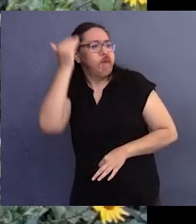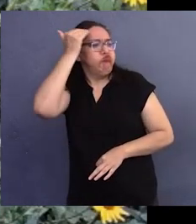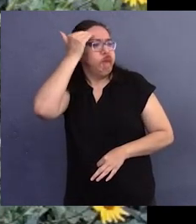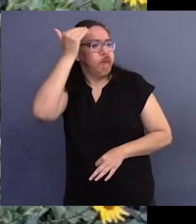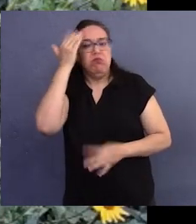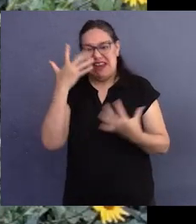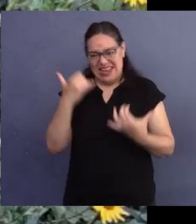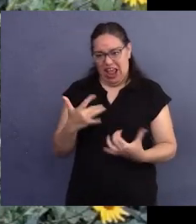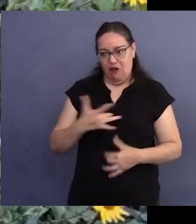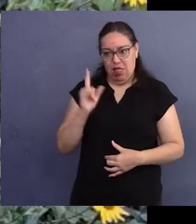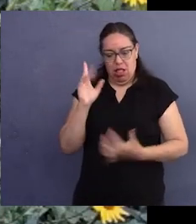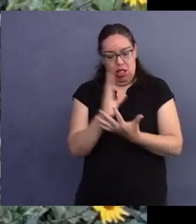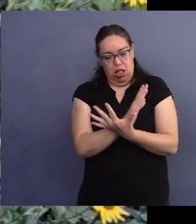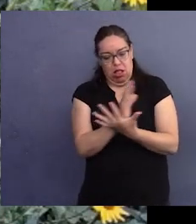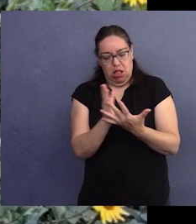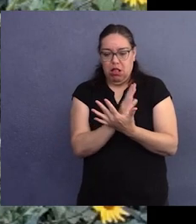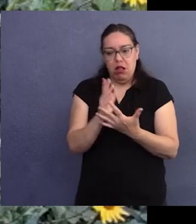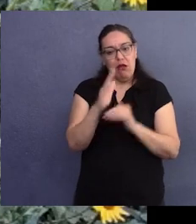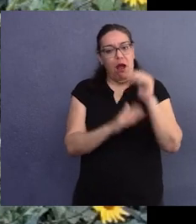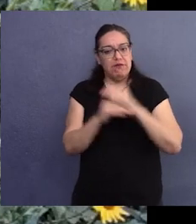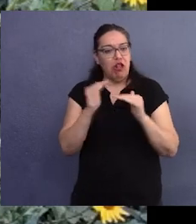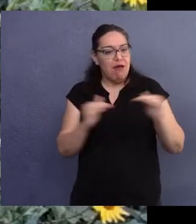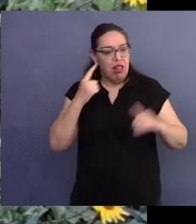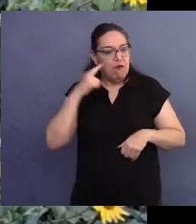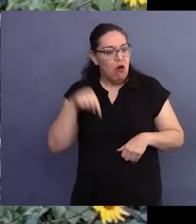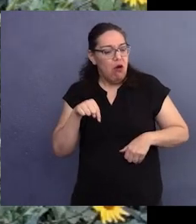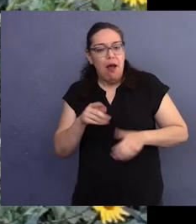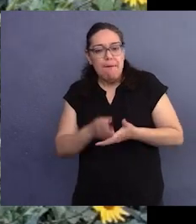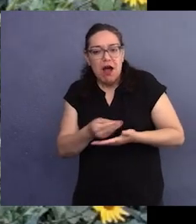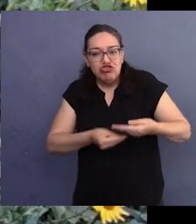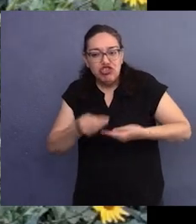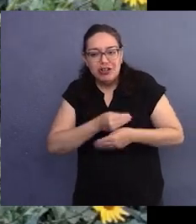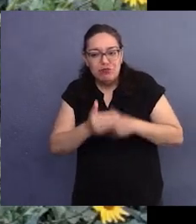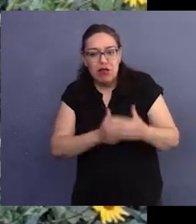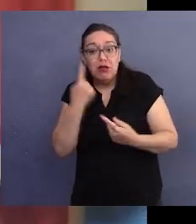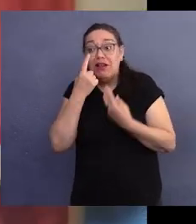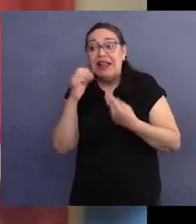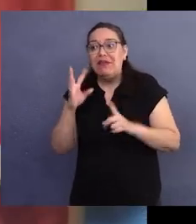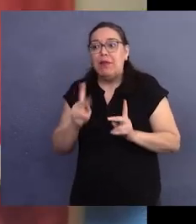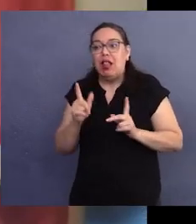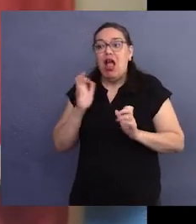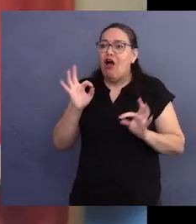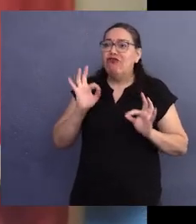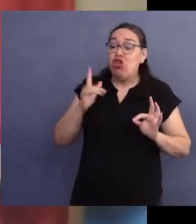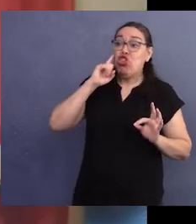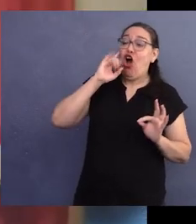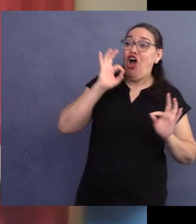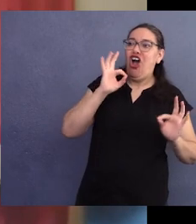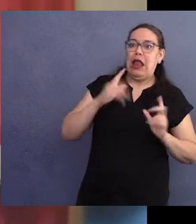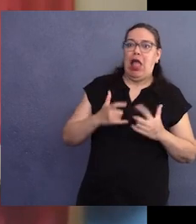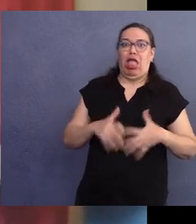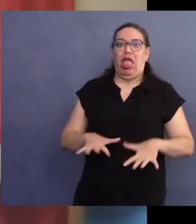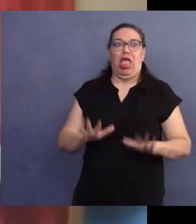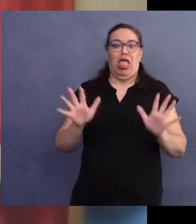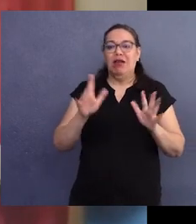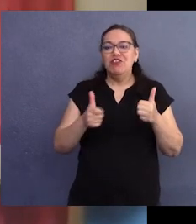now in the budgeting process? I'd just like to see if people have slid backwards. If you could put that in, I'd appreciate